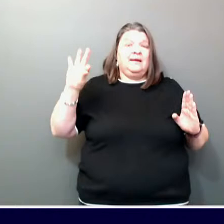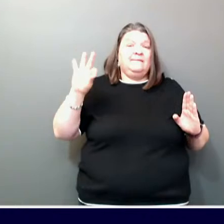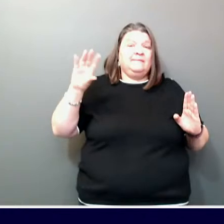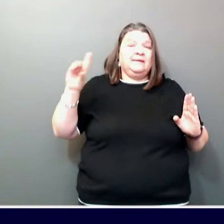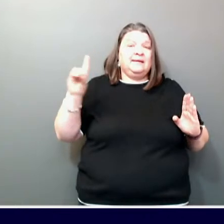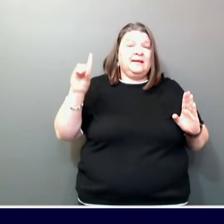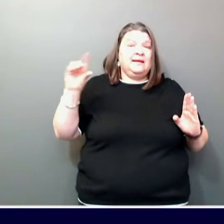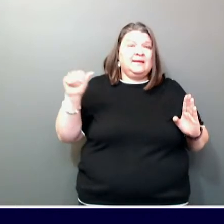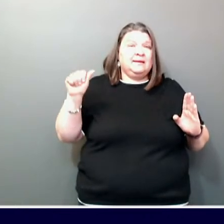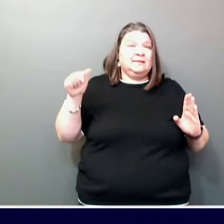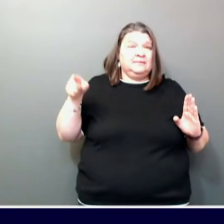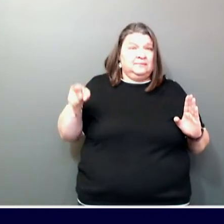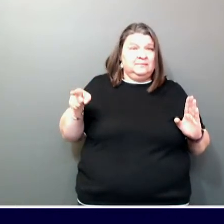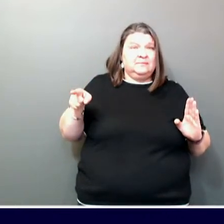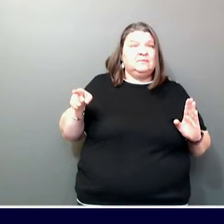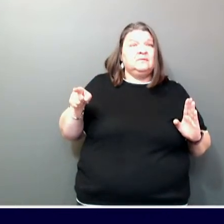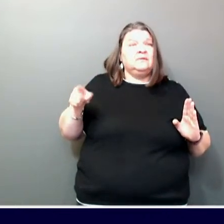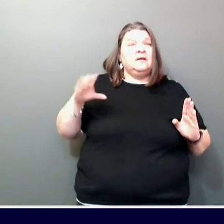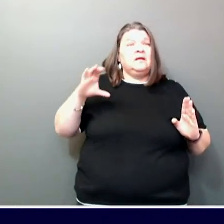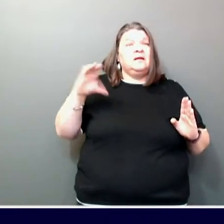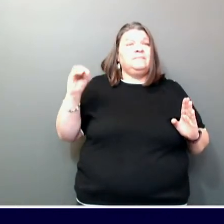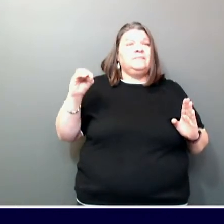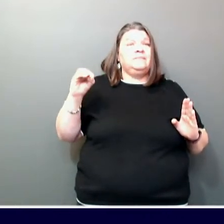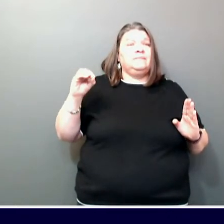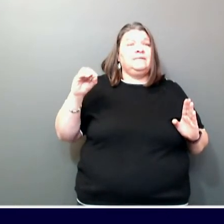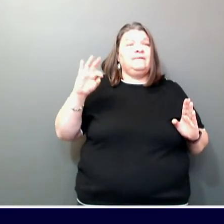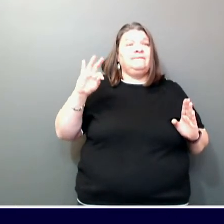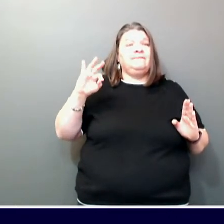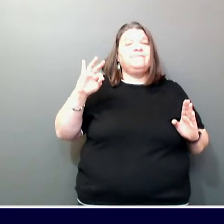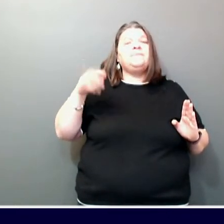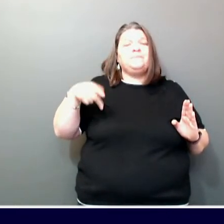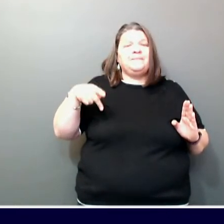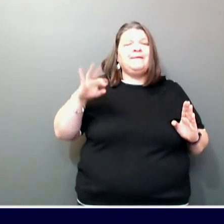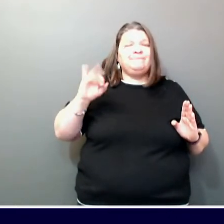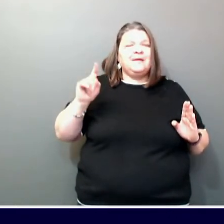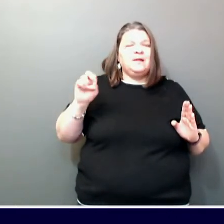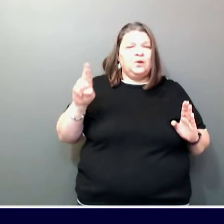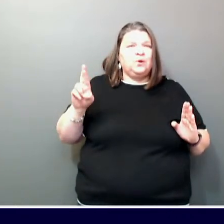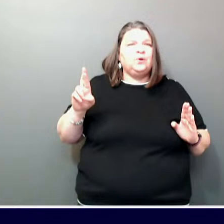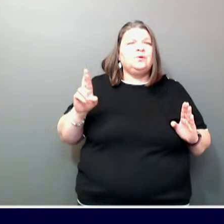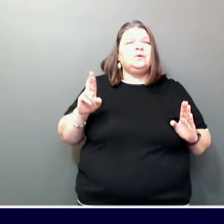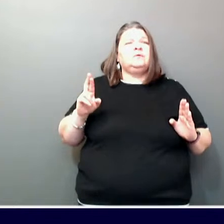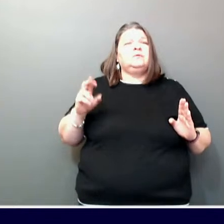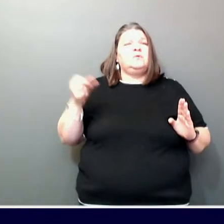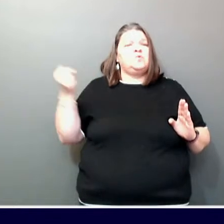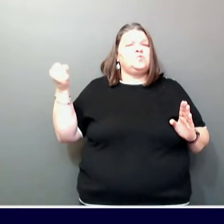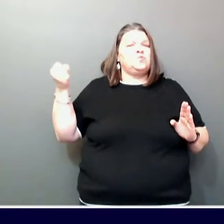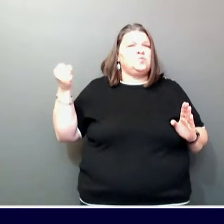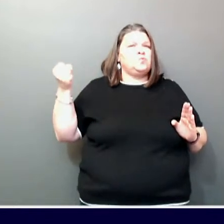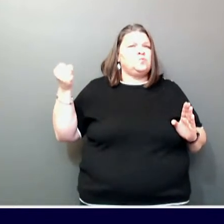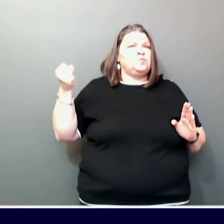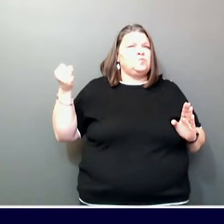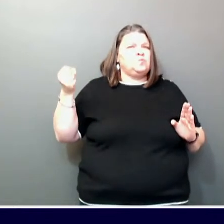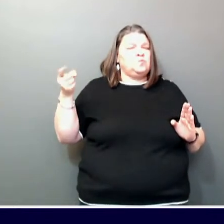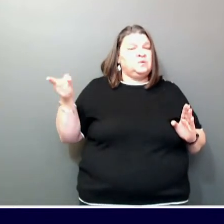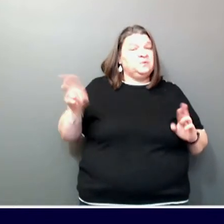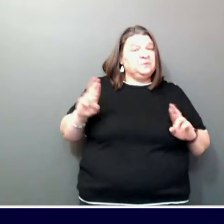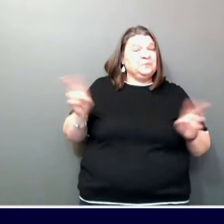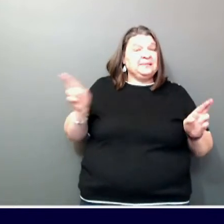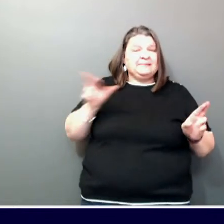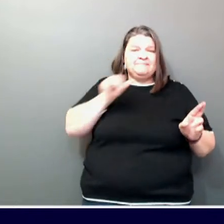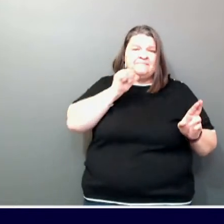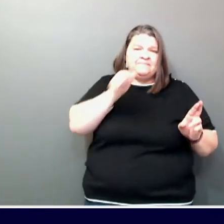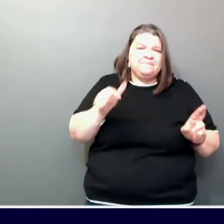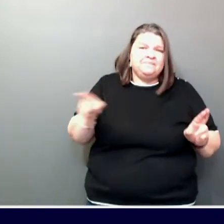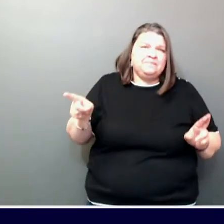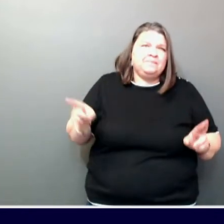going to pause the immediate review of that vaccine. I'm sure for a bunch of parents, that was just a gut punch. We